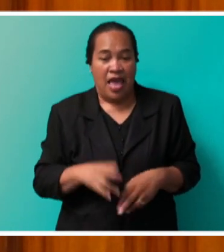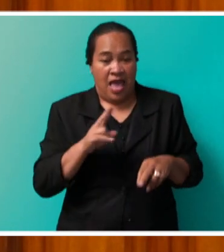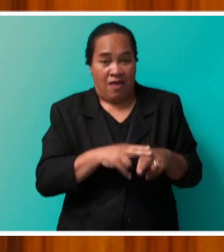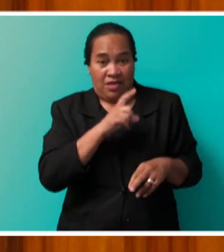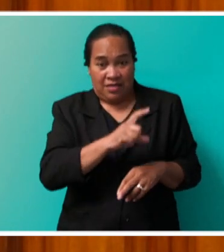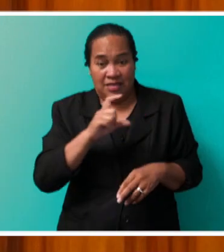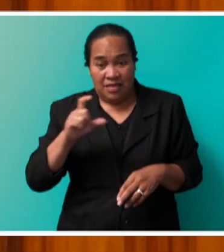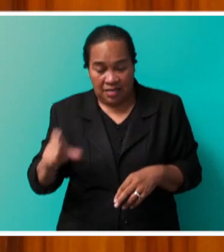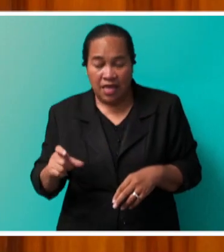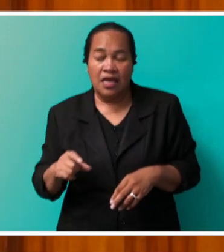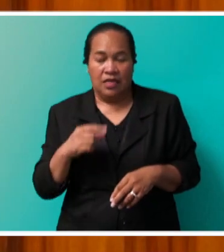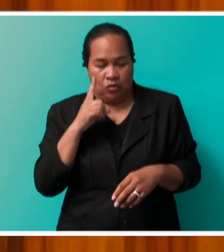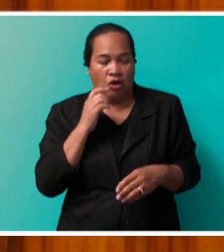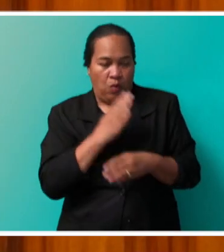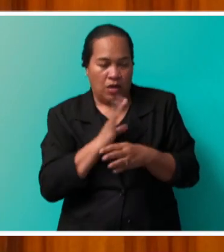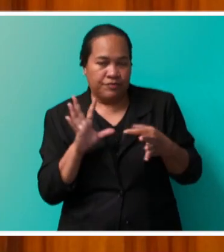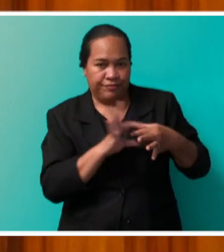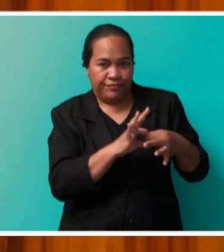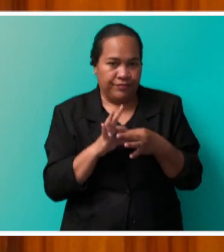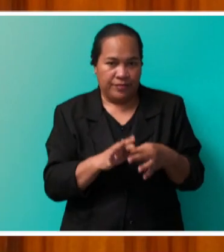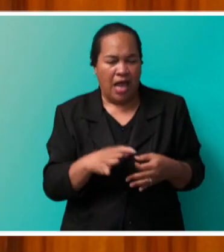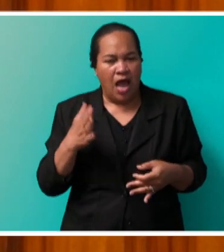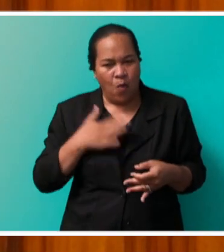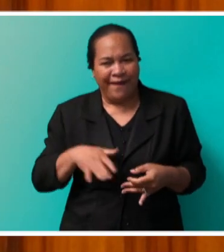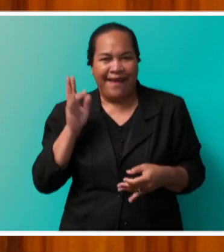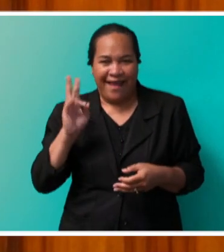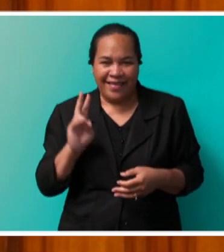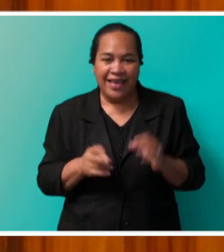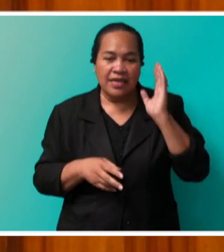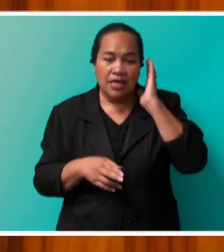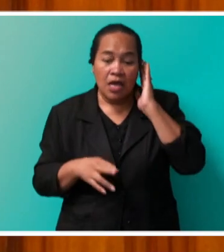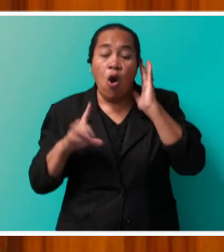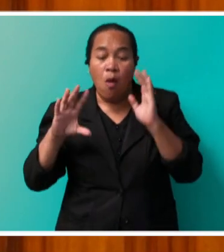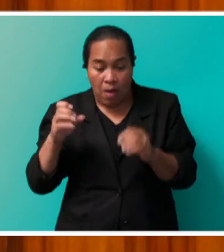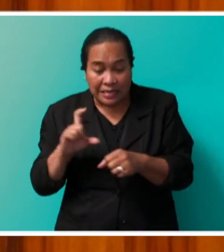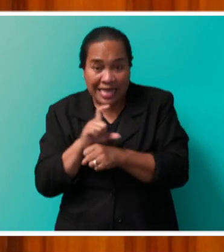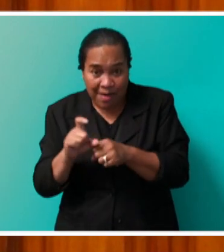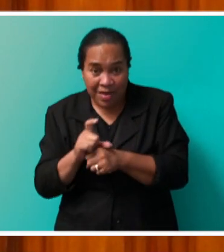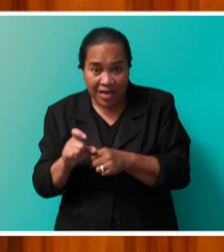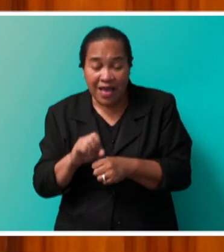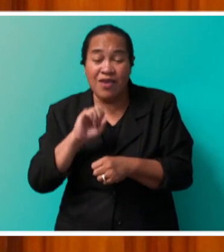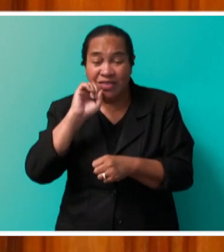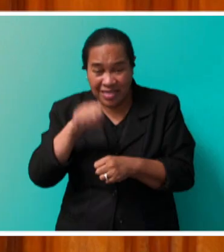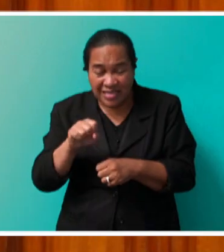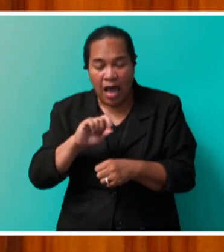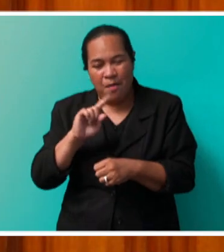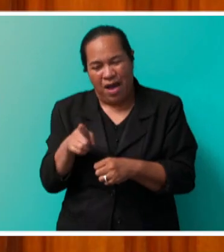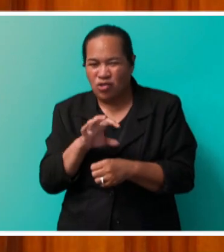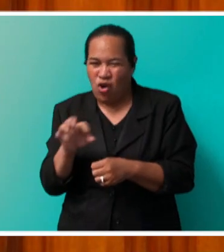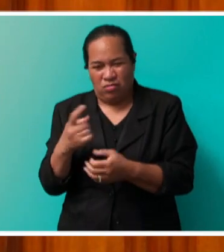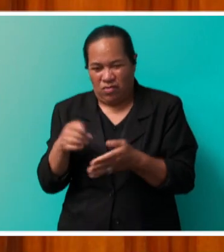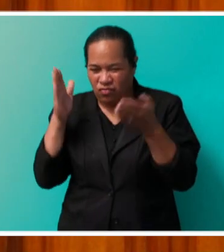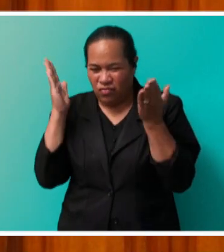regard. Honorable Speaker, I again wish to reiterate that treating timber with chemicals is only part of the solution.